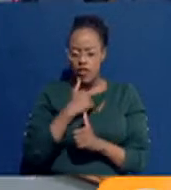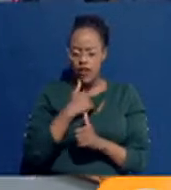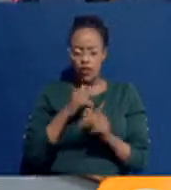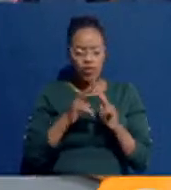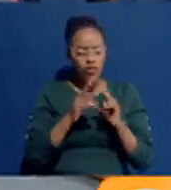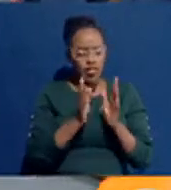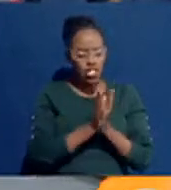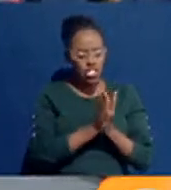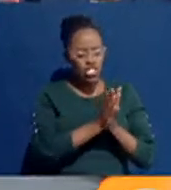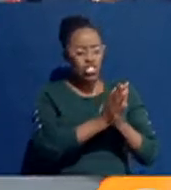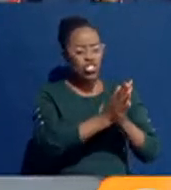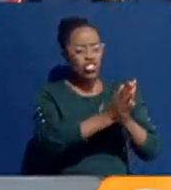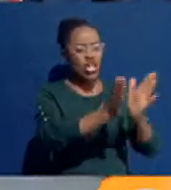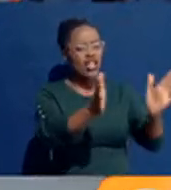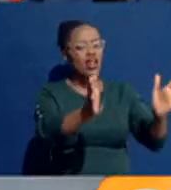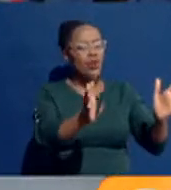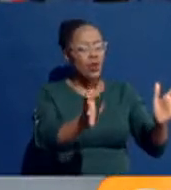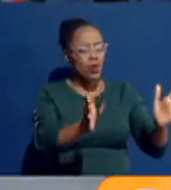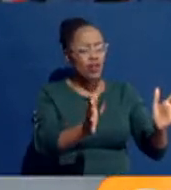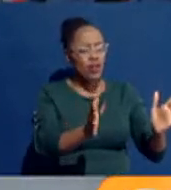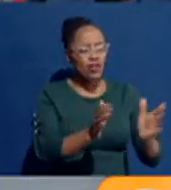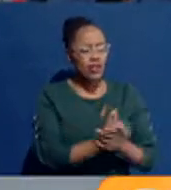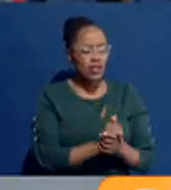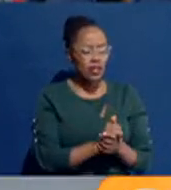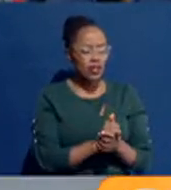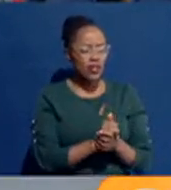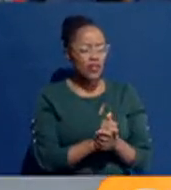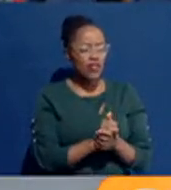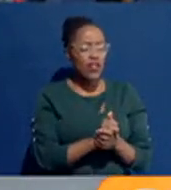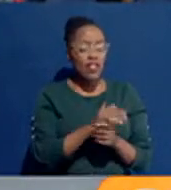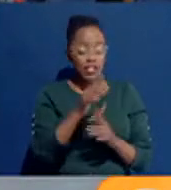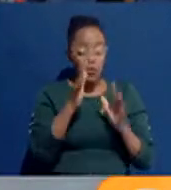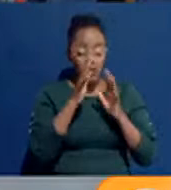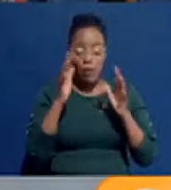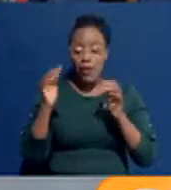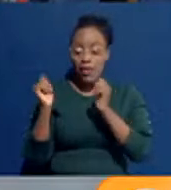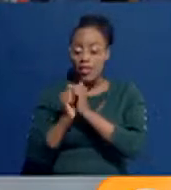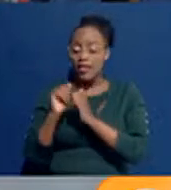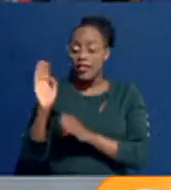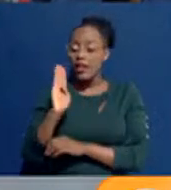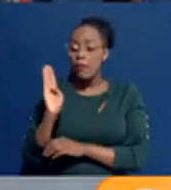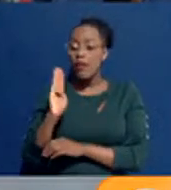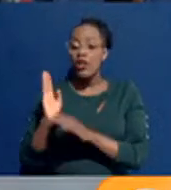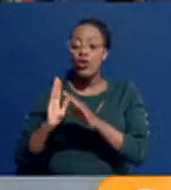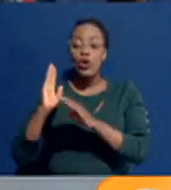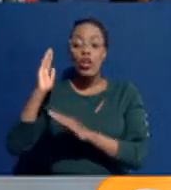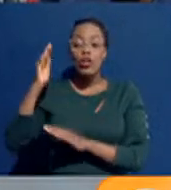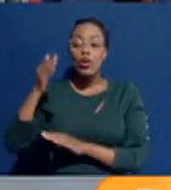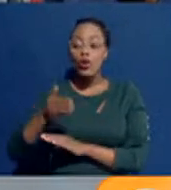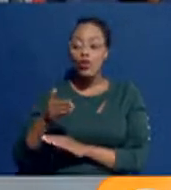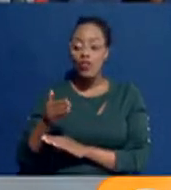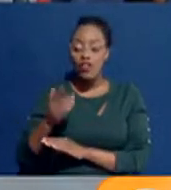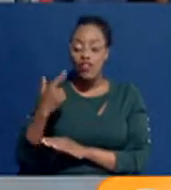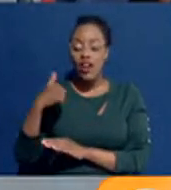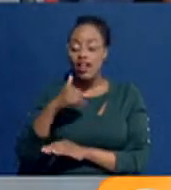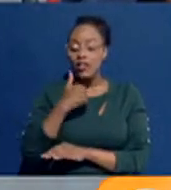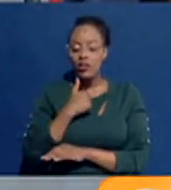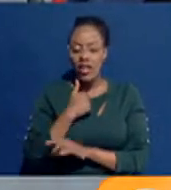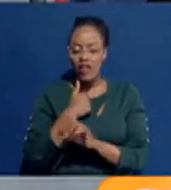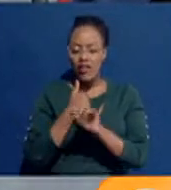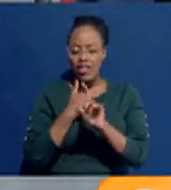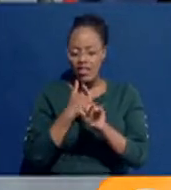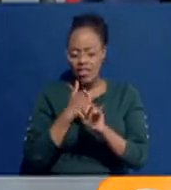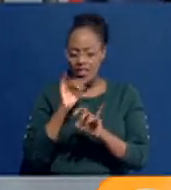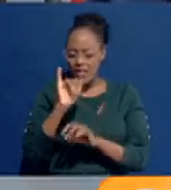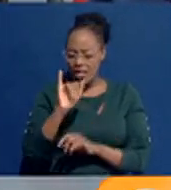Eh? So what are you asking me? I don't get you. Well, the big one, the 10 billion plus. The one that was the other